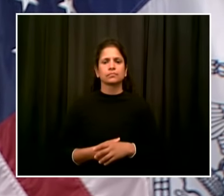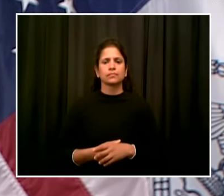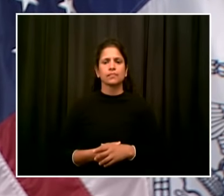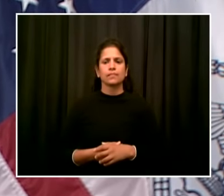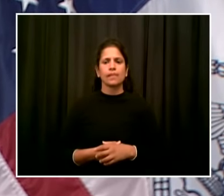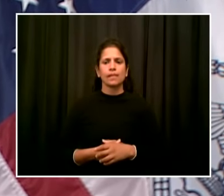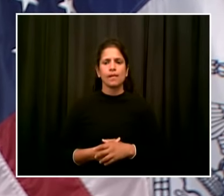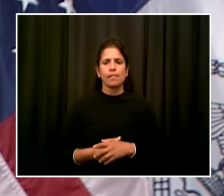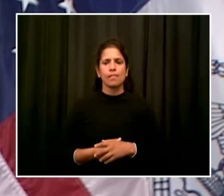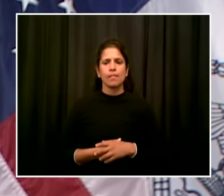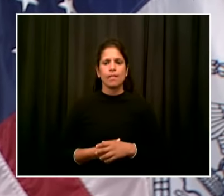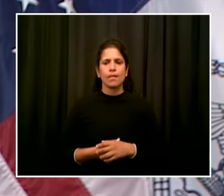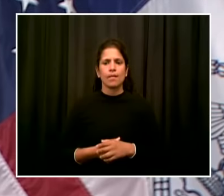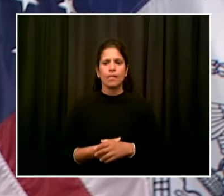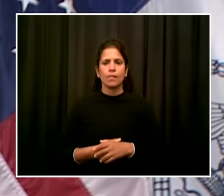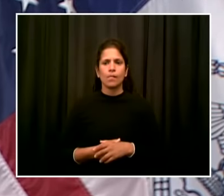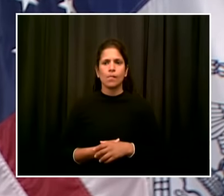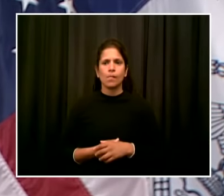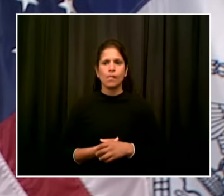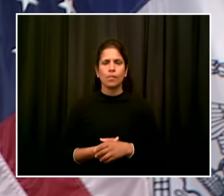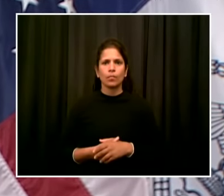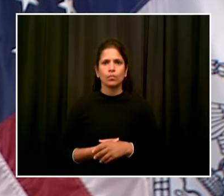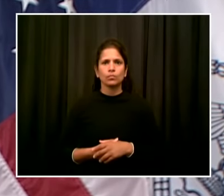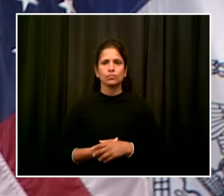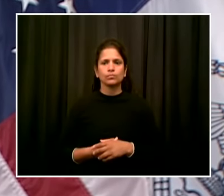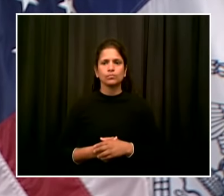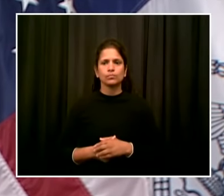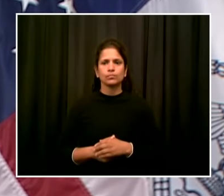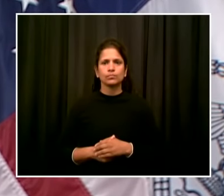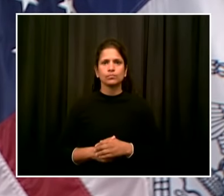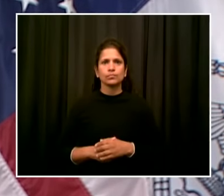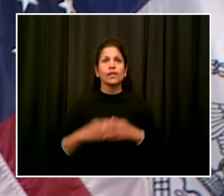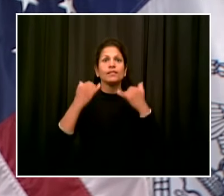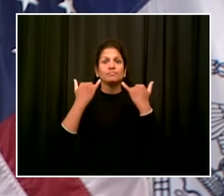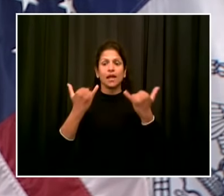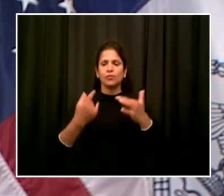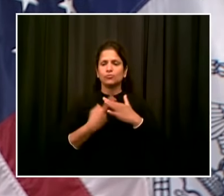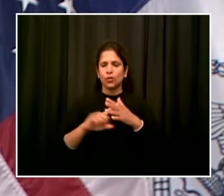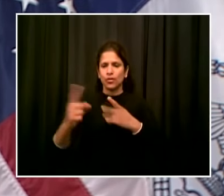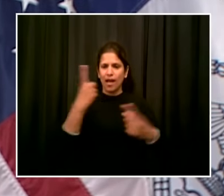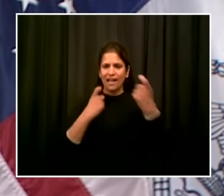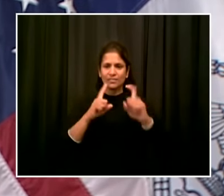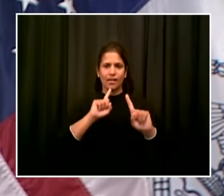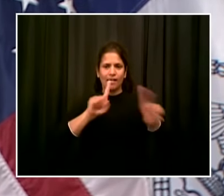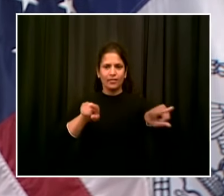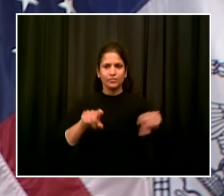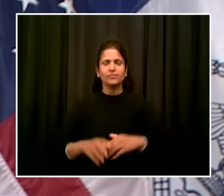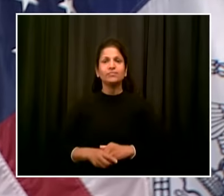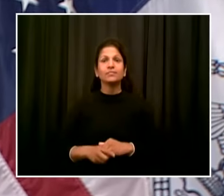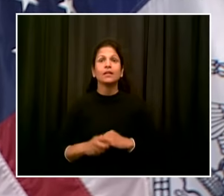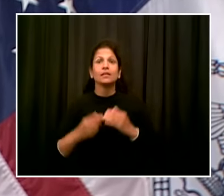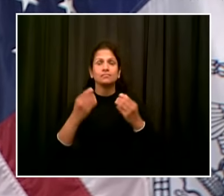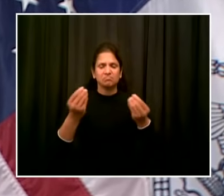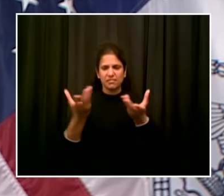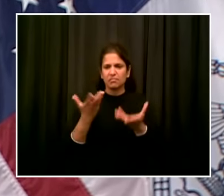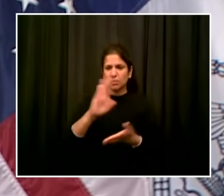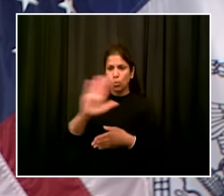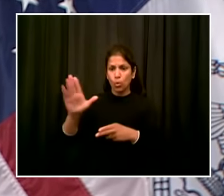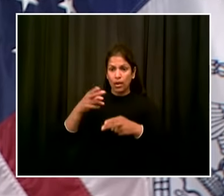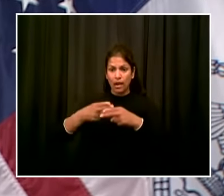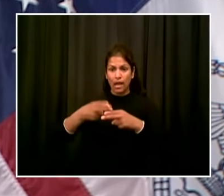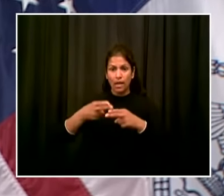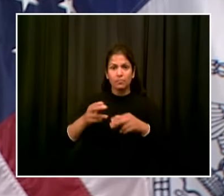vulnerables. With that, we will turn to our colleagues in the media. Please let me know the name and outlet of each journalist. Hi all,